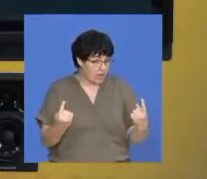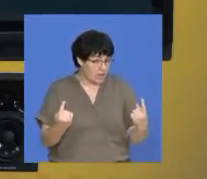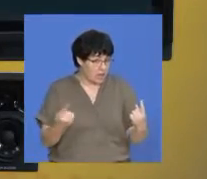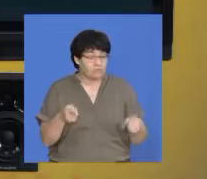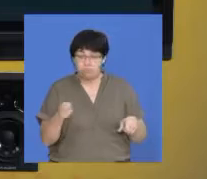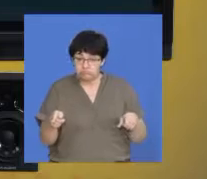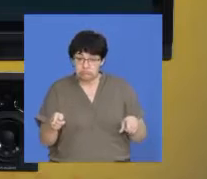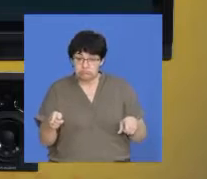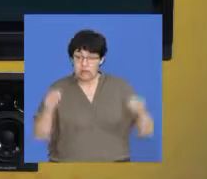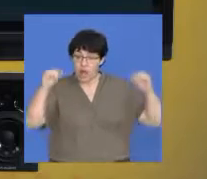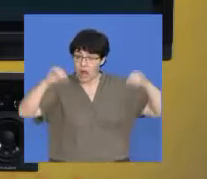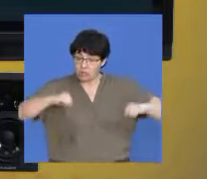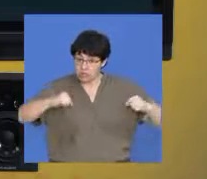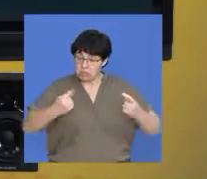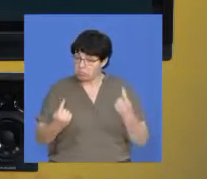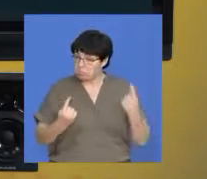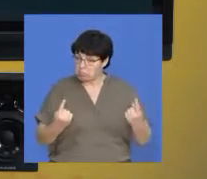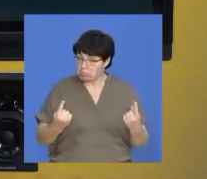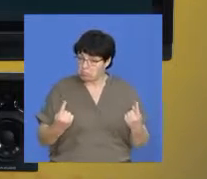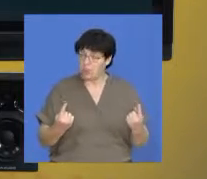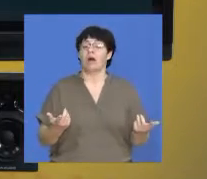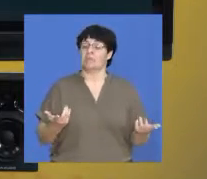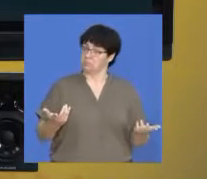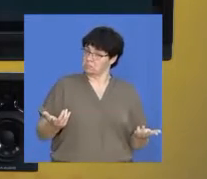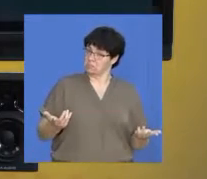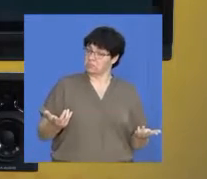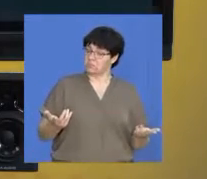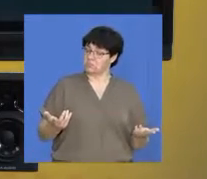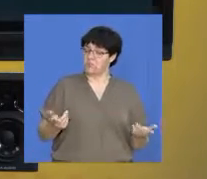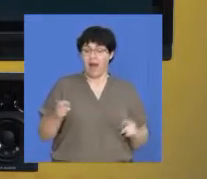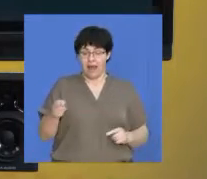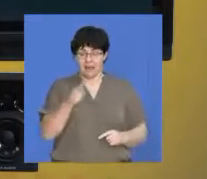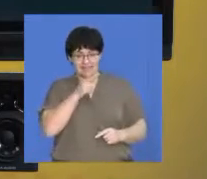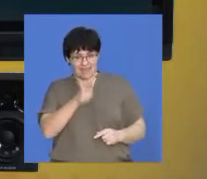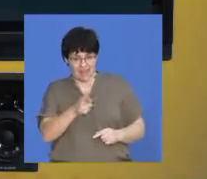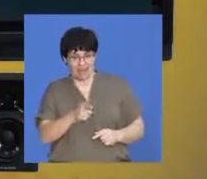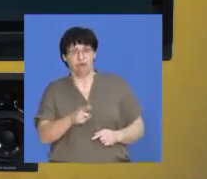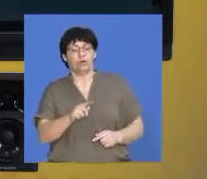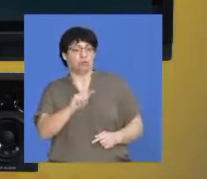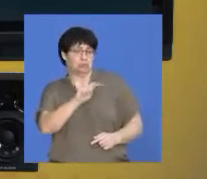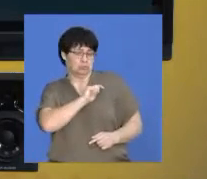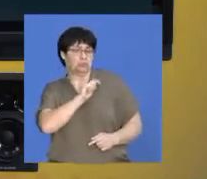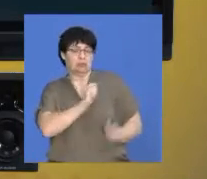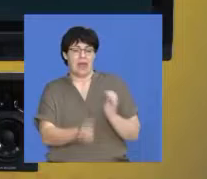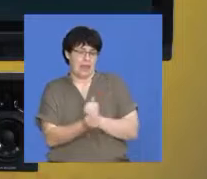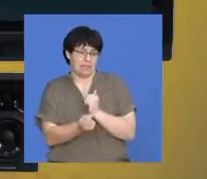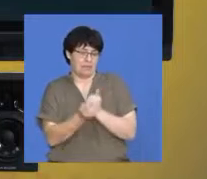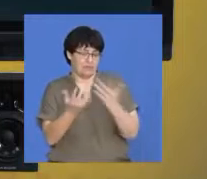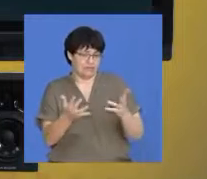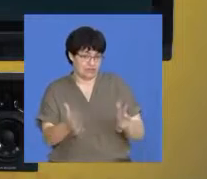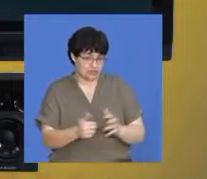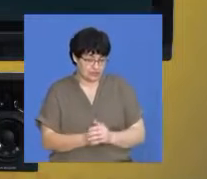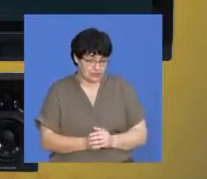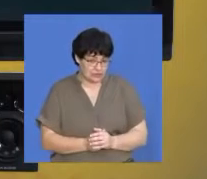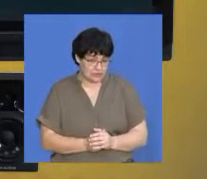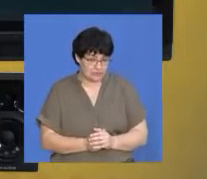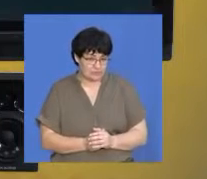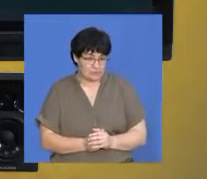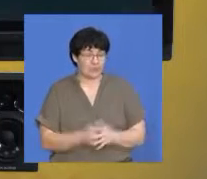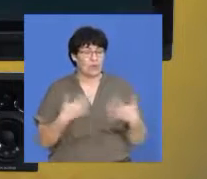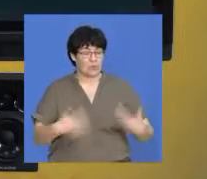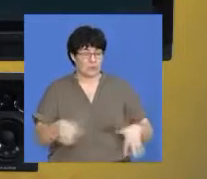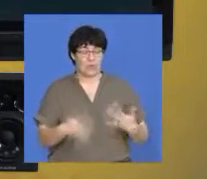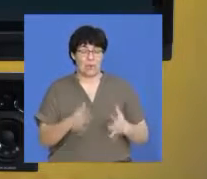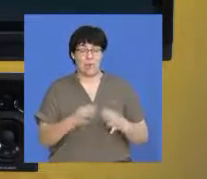sources agree, then it is likely that what they say is really what happened. Okay, so that is